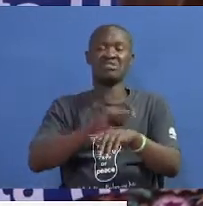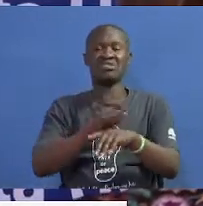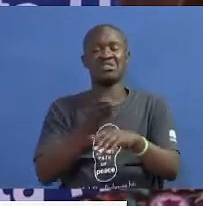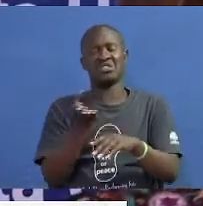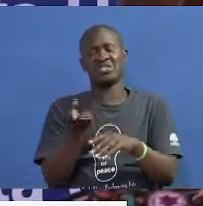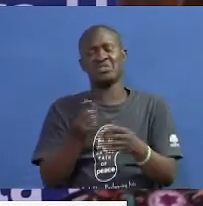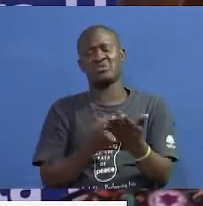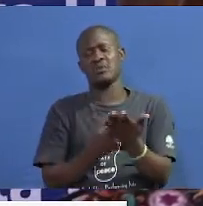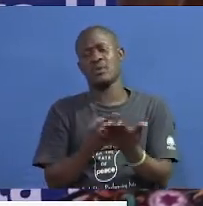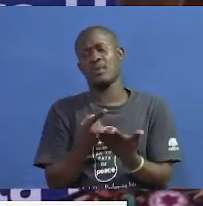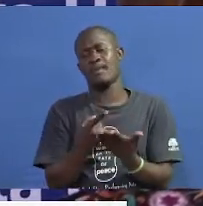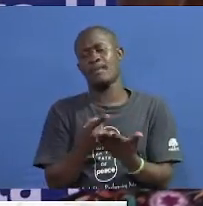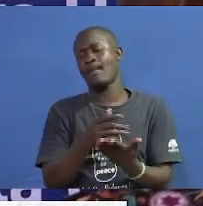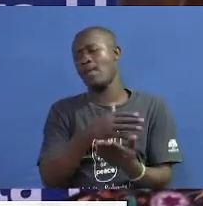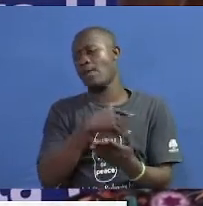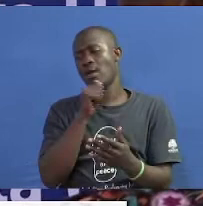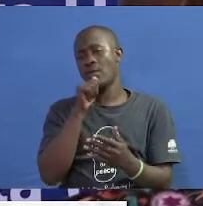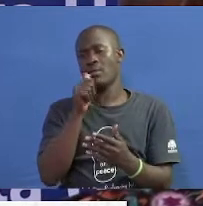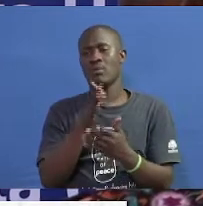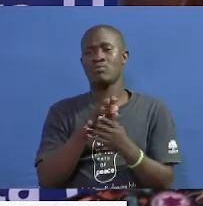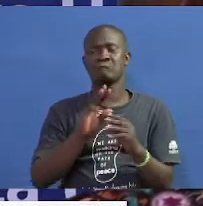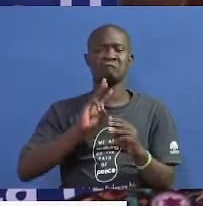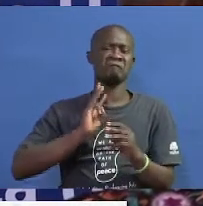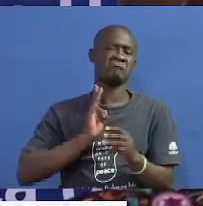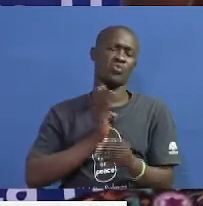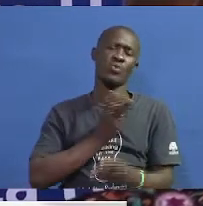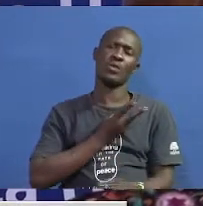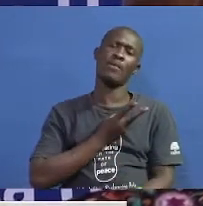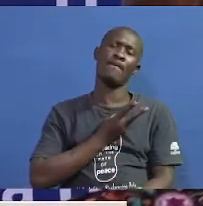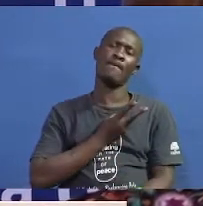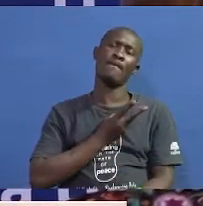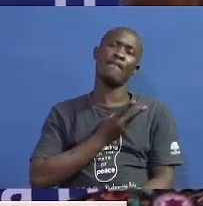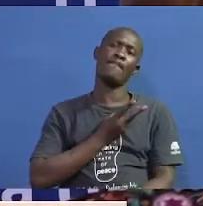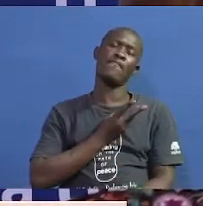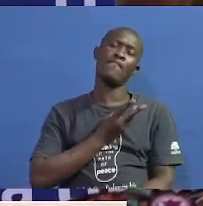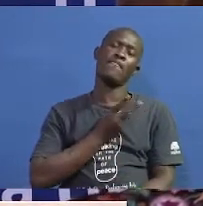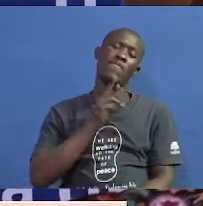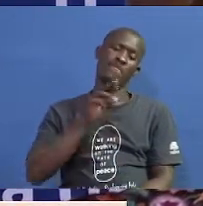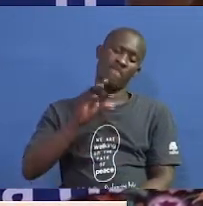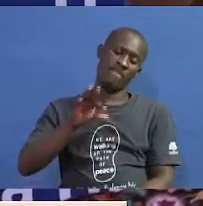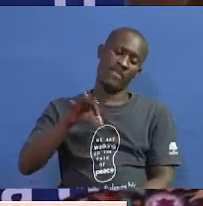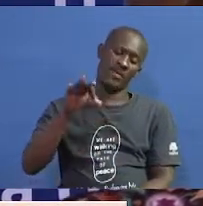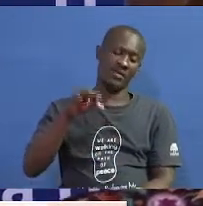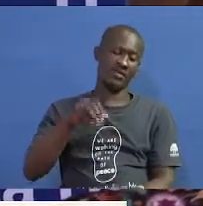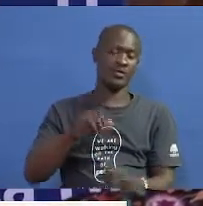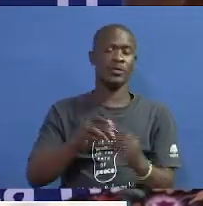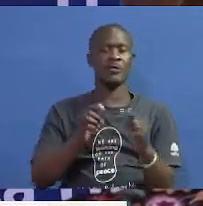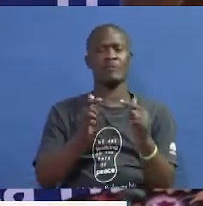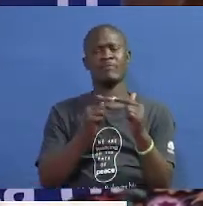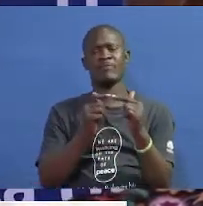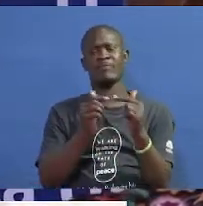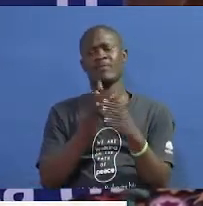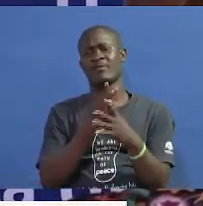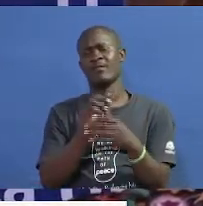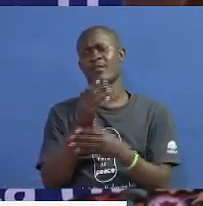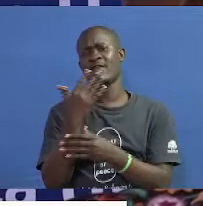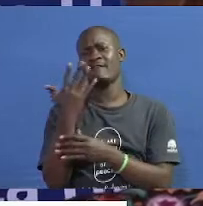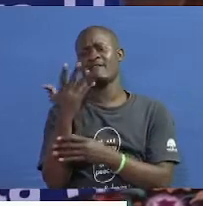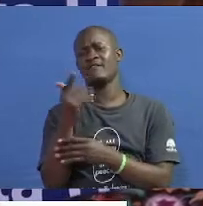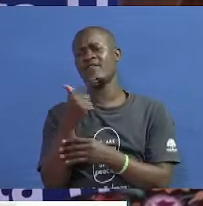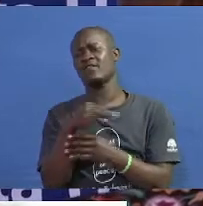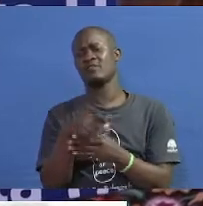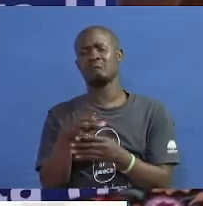now this week, and we take great pains and think a lot